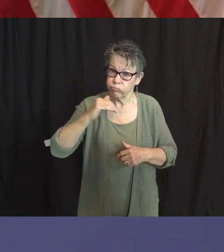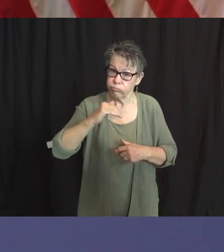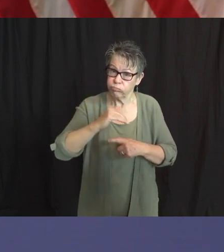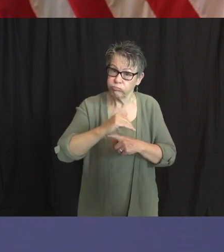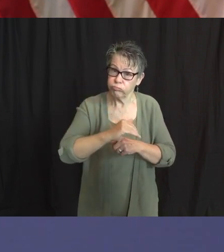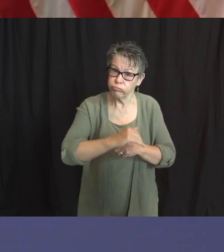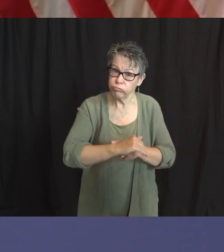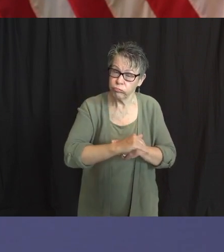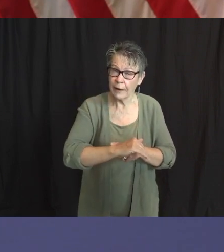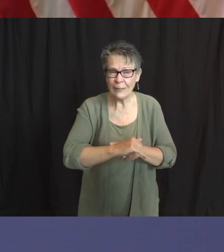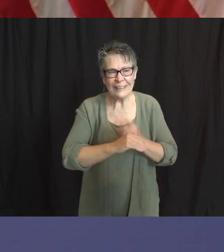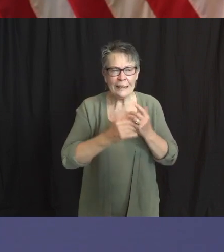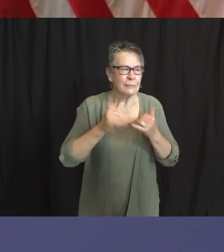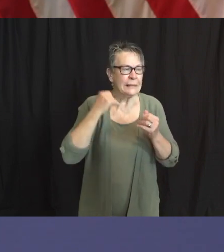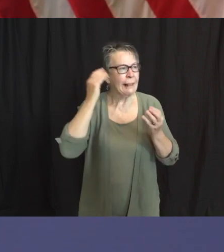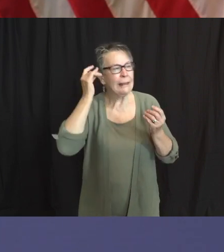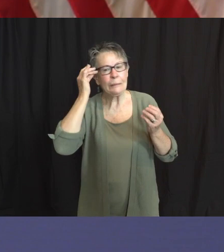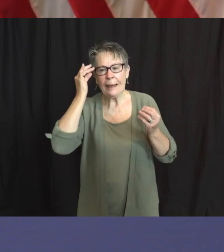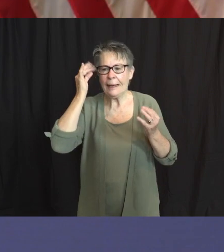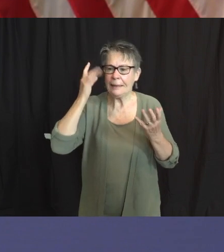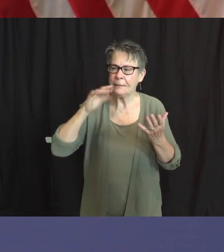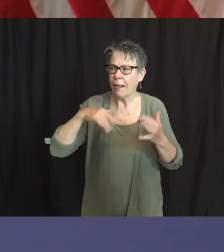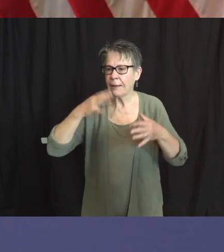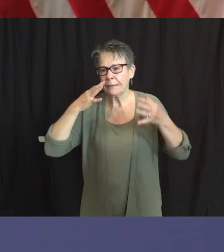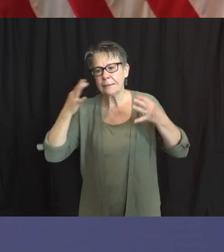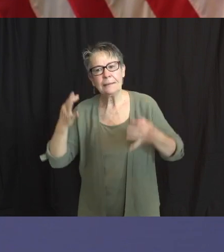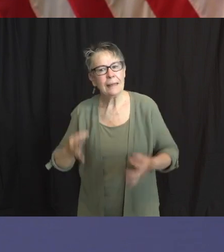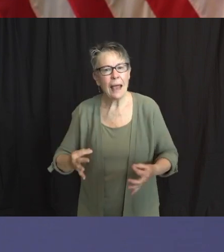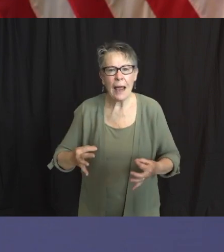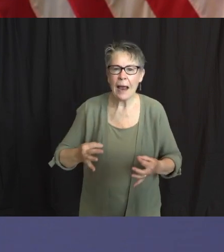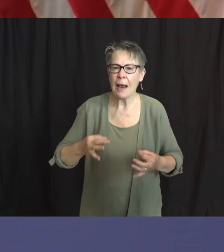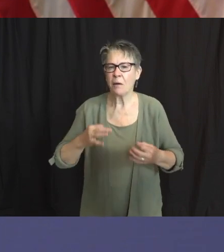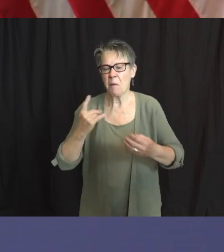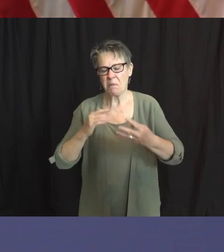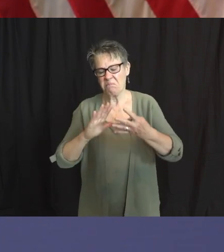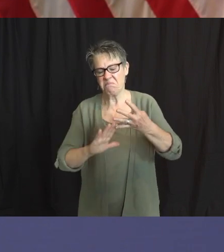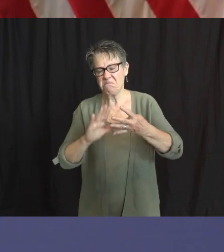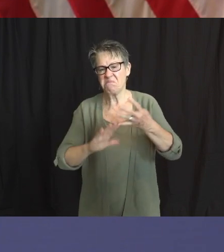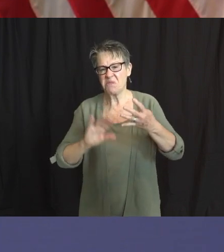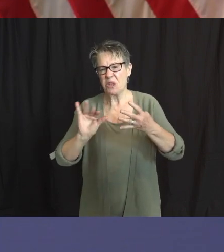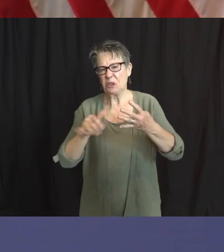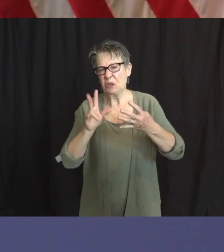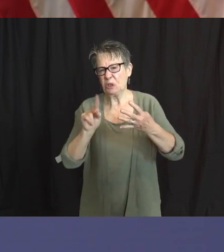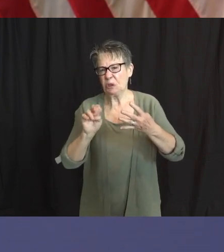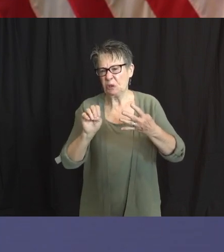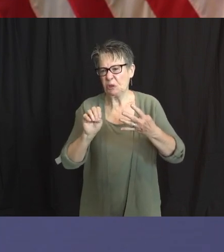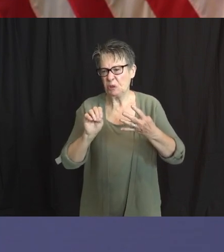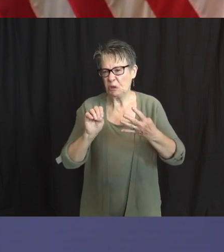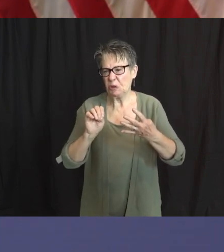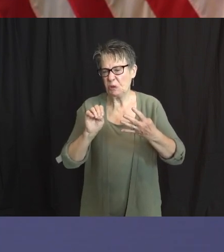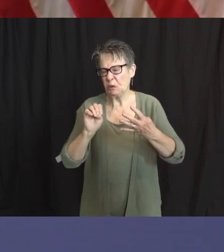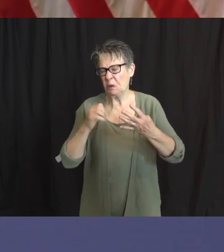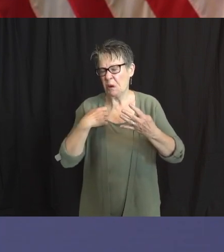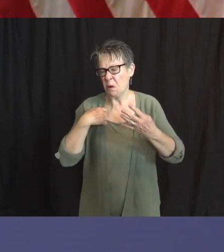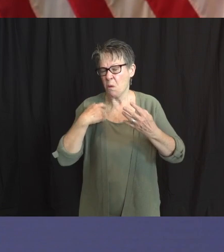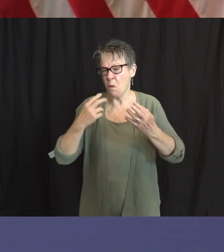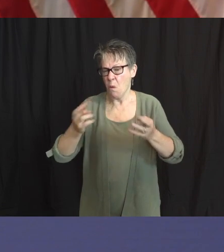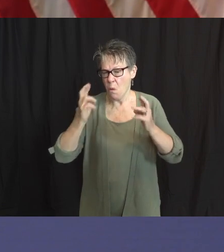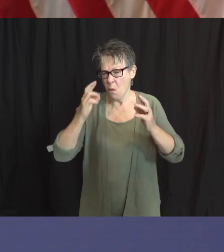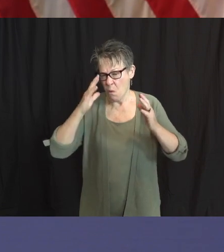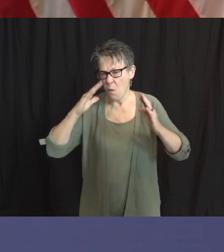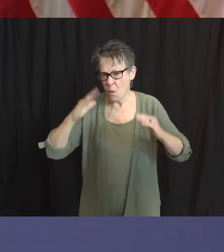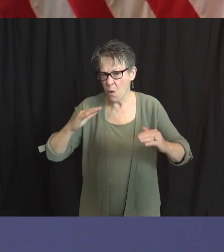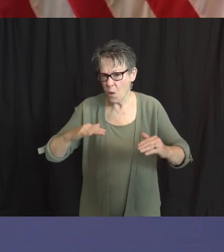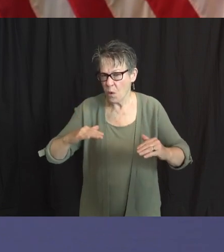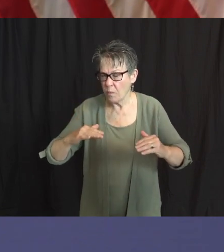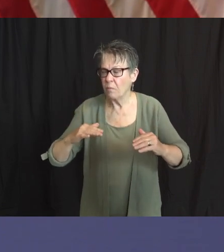say, mid-June, we're in a meaningfully different place is my hope. That, again, that's dependent upon continuing